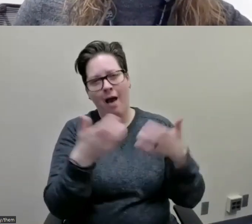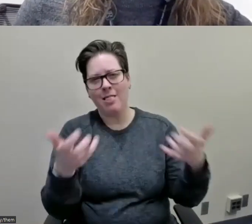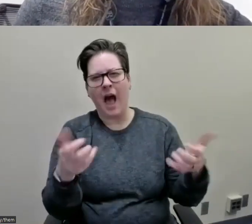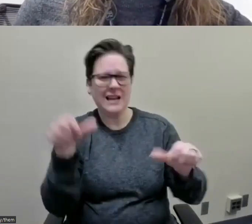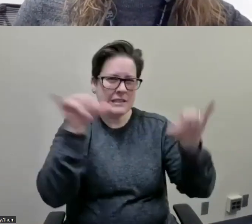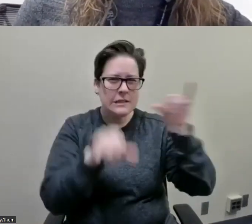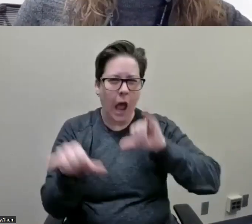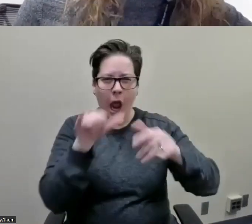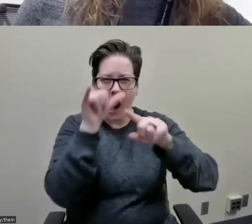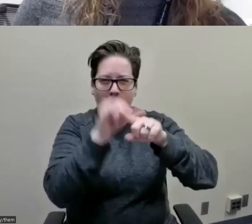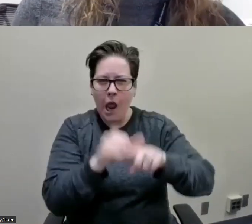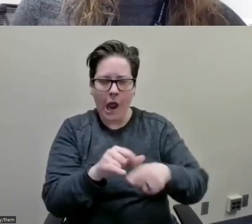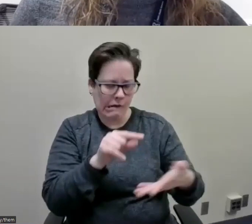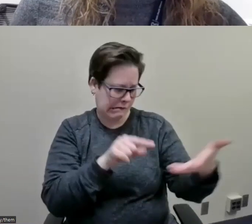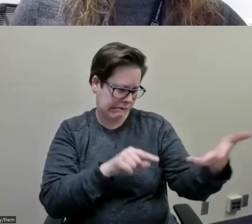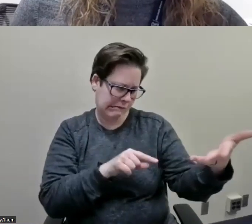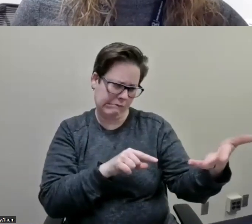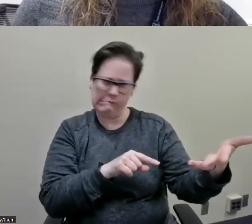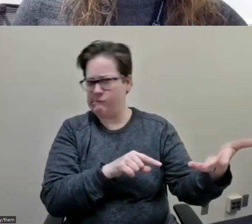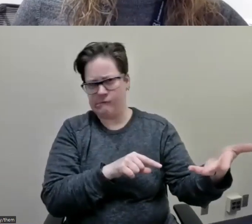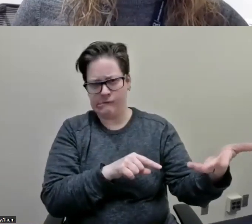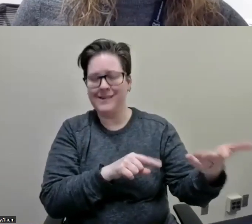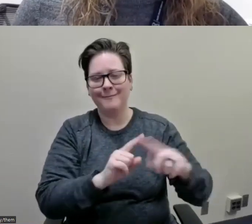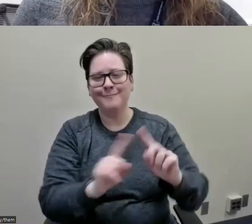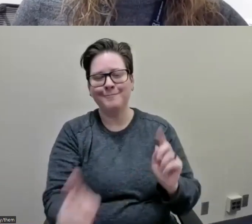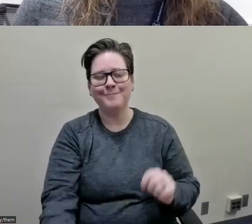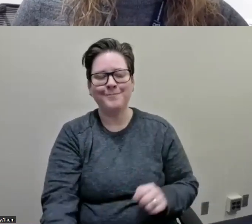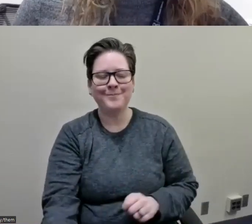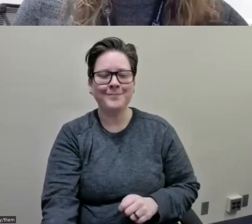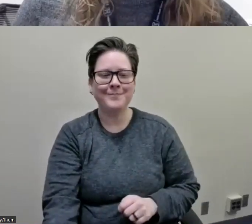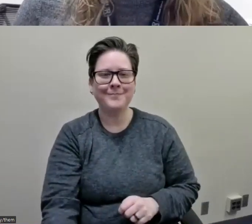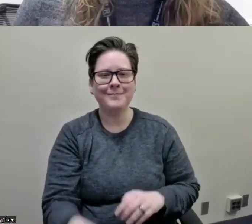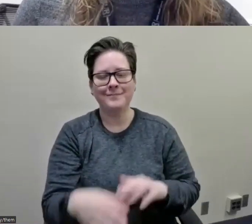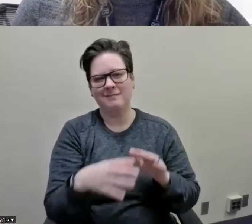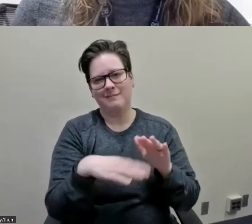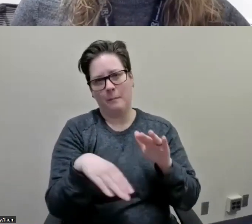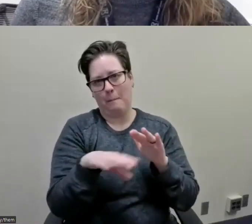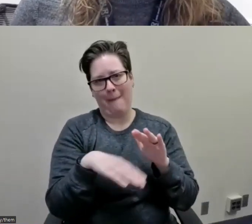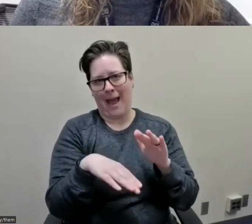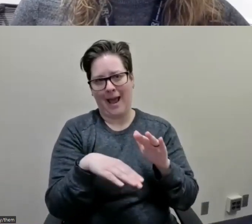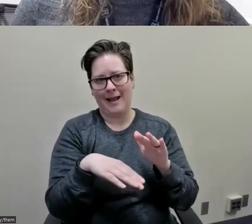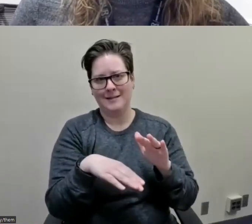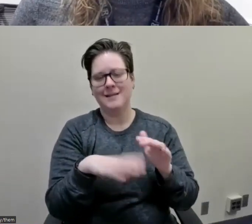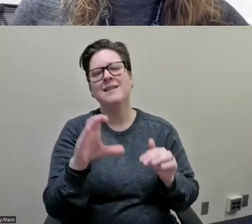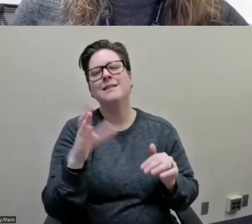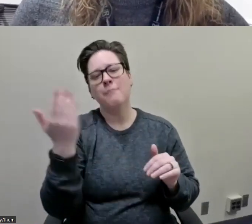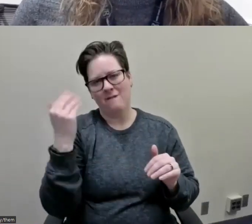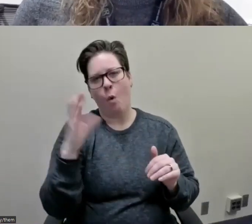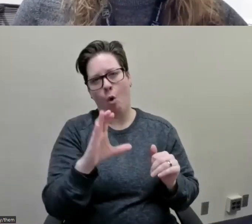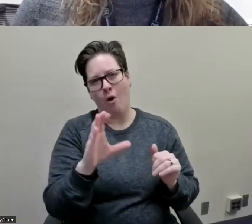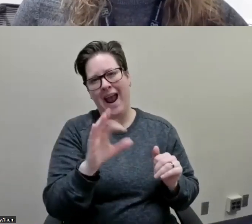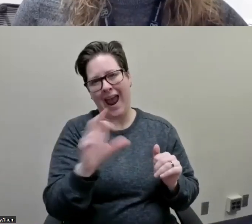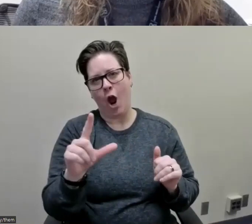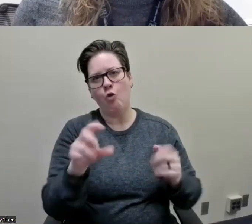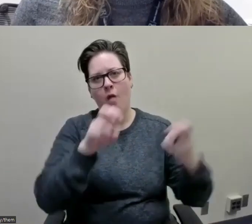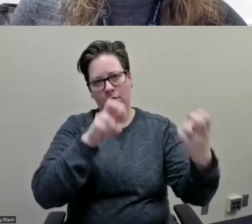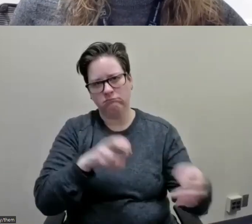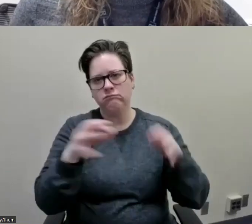scientific information in here. But, basically at the time, Carol went through the results.